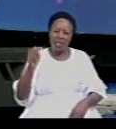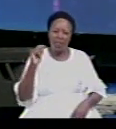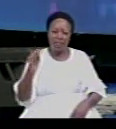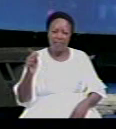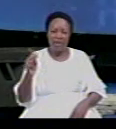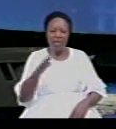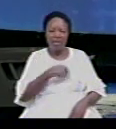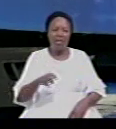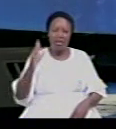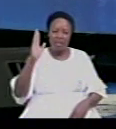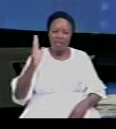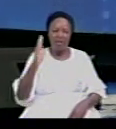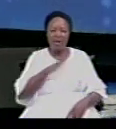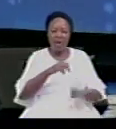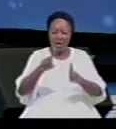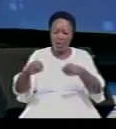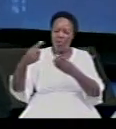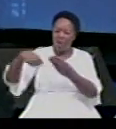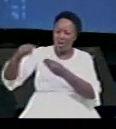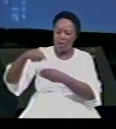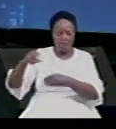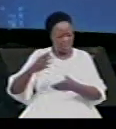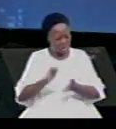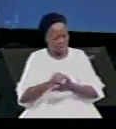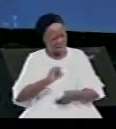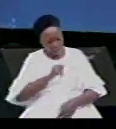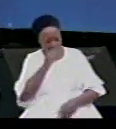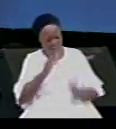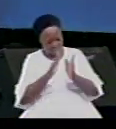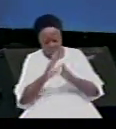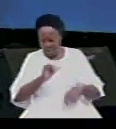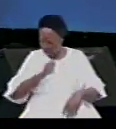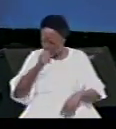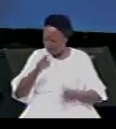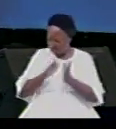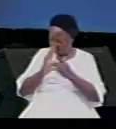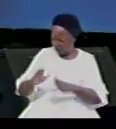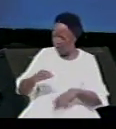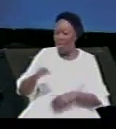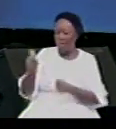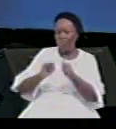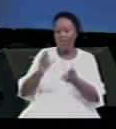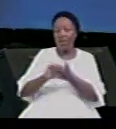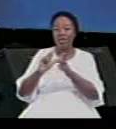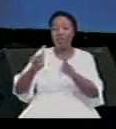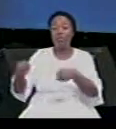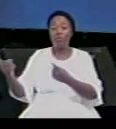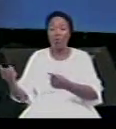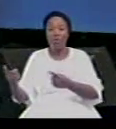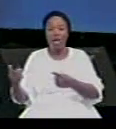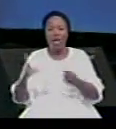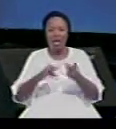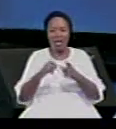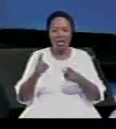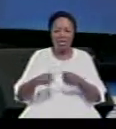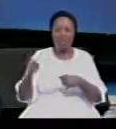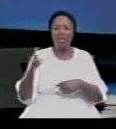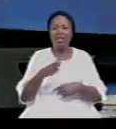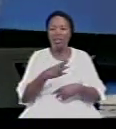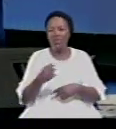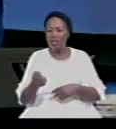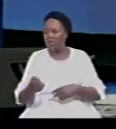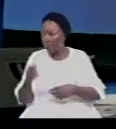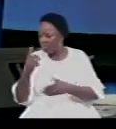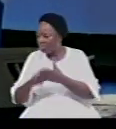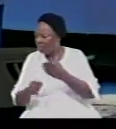go about, I'm a Christian, I'm a Christian. Everywhere they go, which religion do you belong